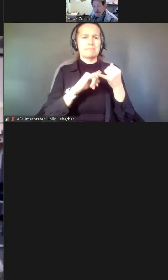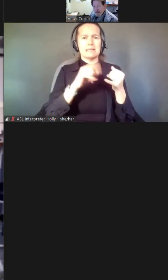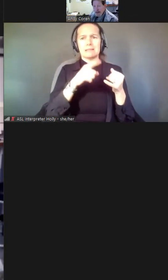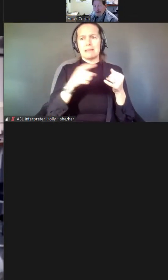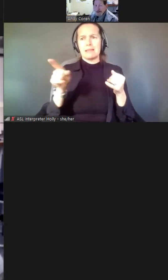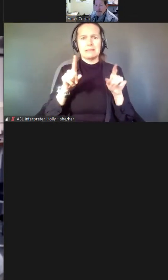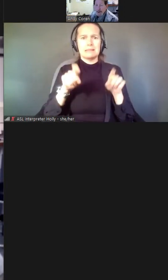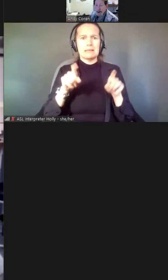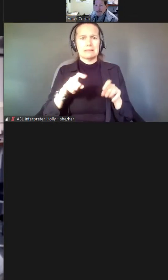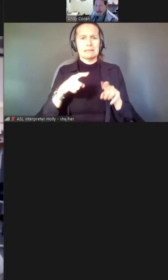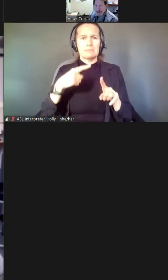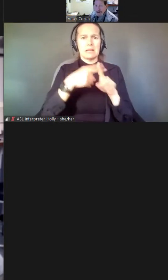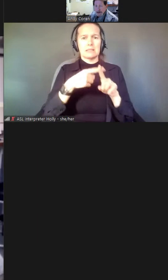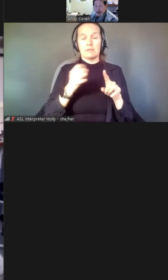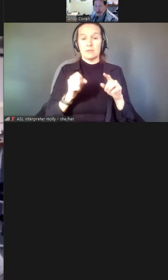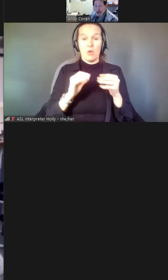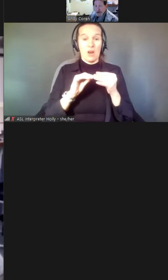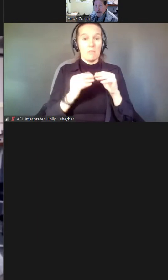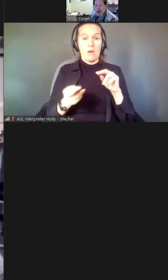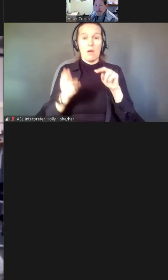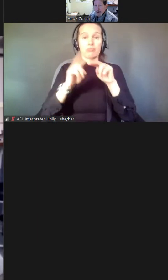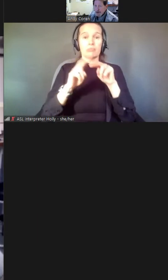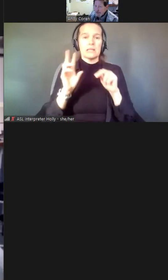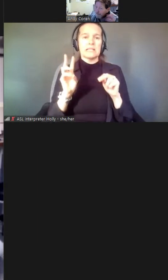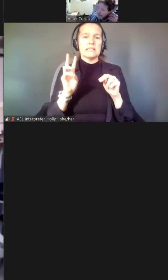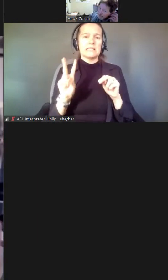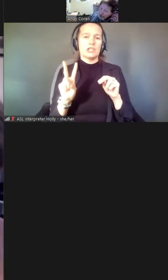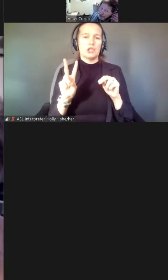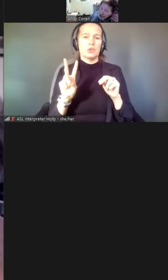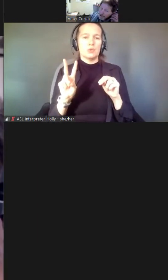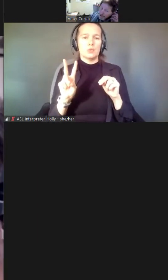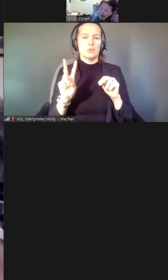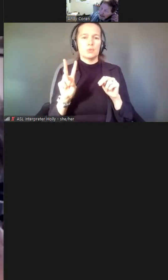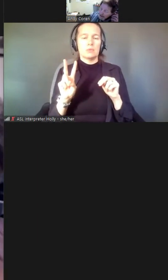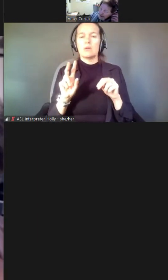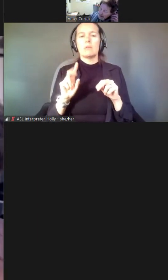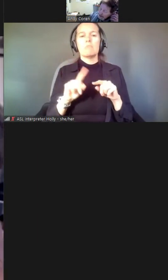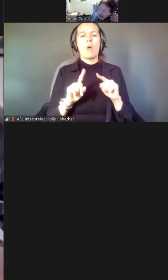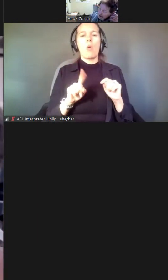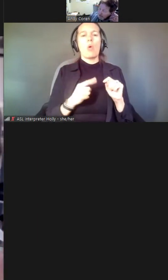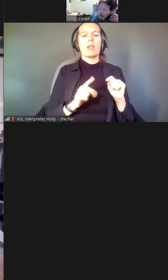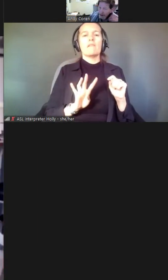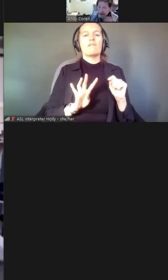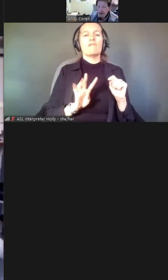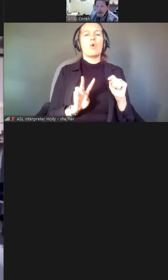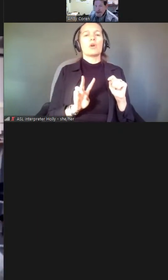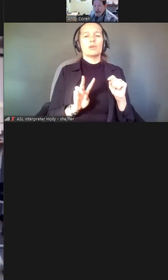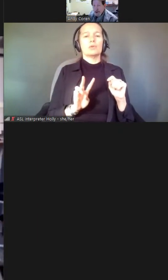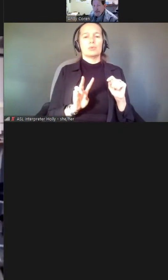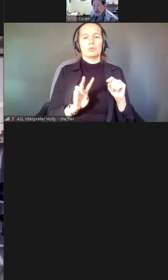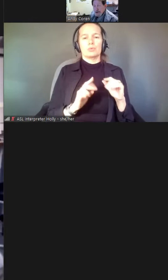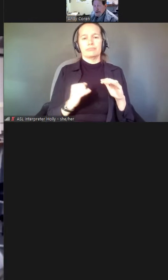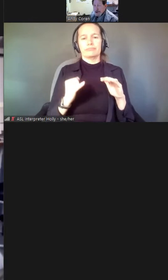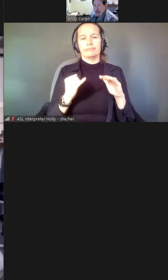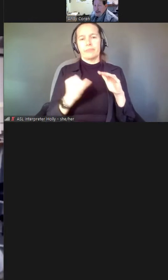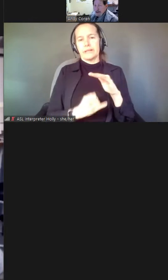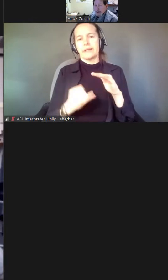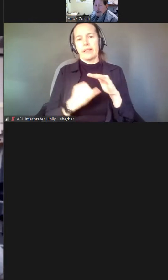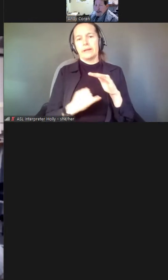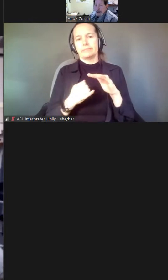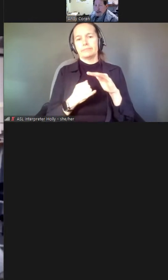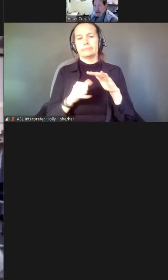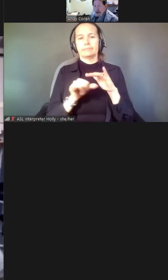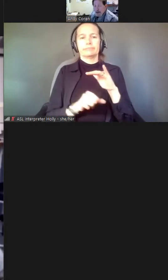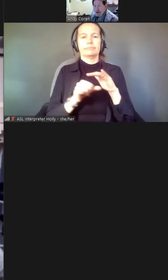total of inmates went up to 62, but only 42 remain on isolation. And the jail